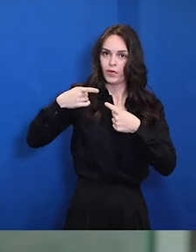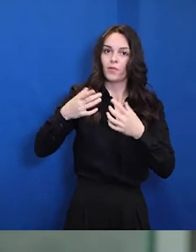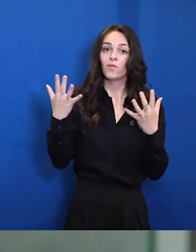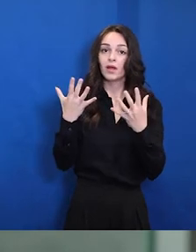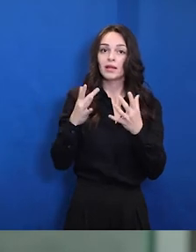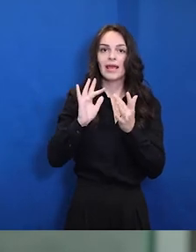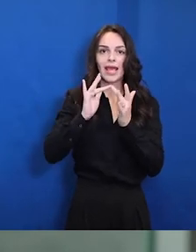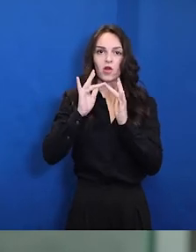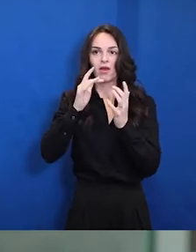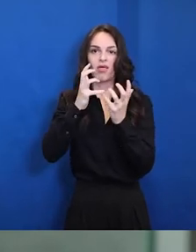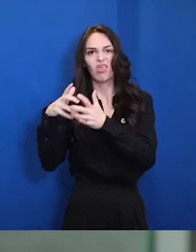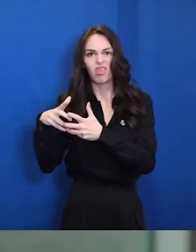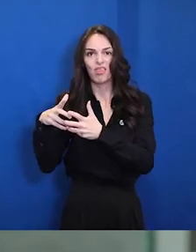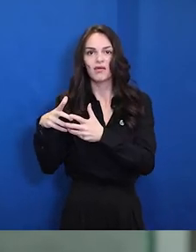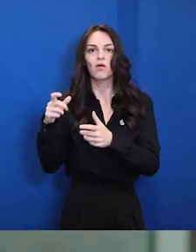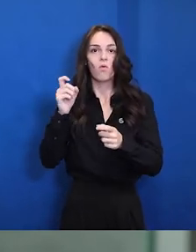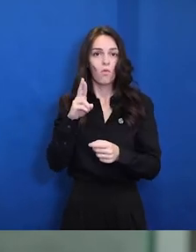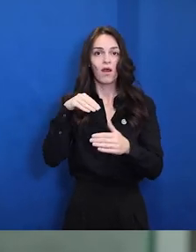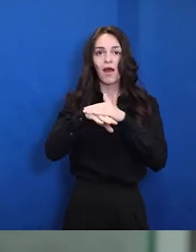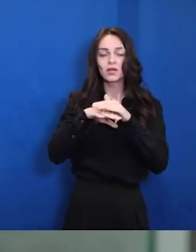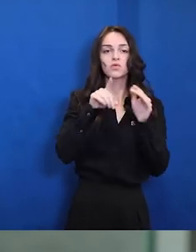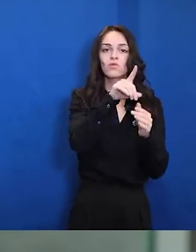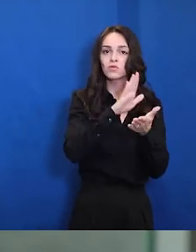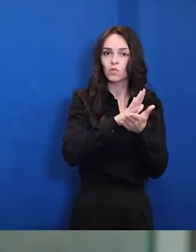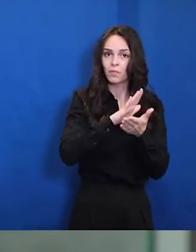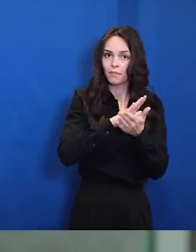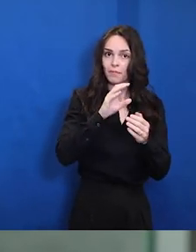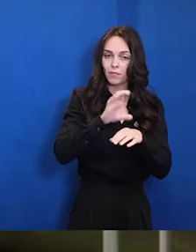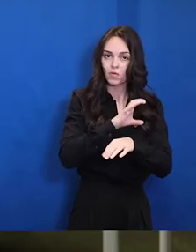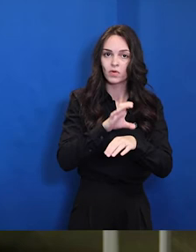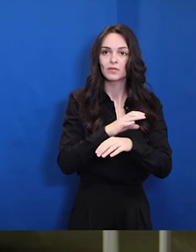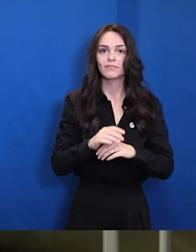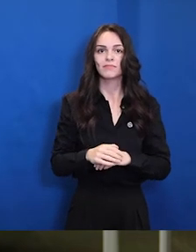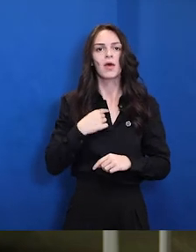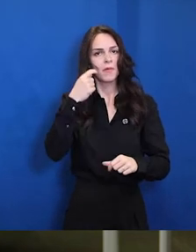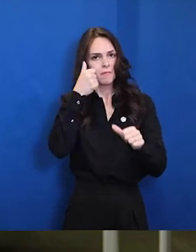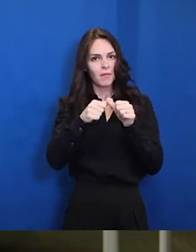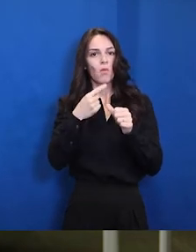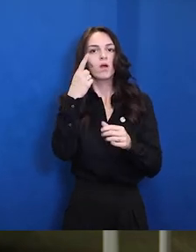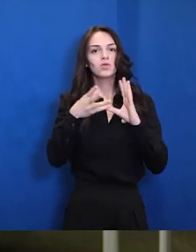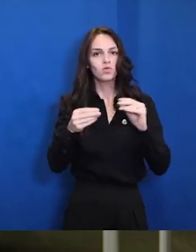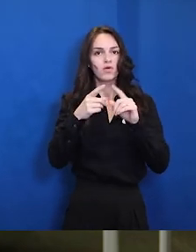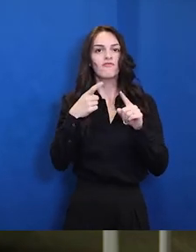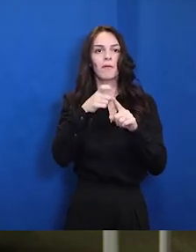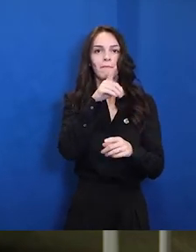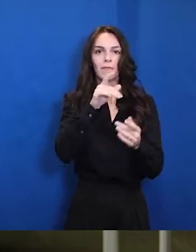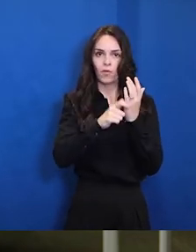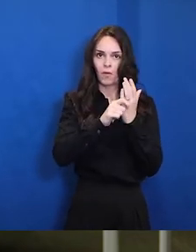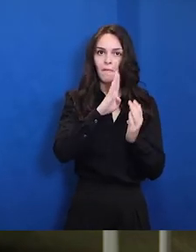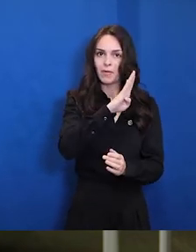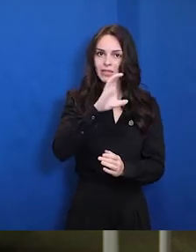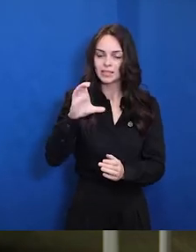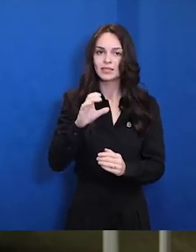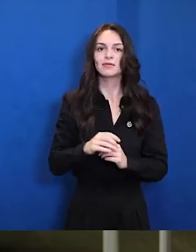I struggled with internet connection to access school computers. But one story from the BBC